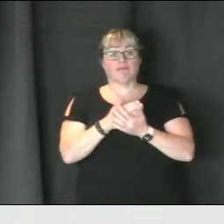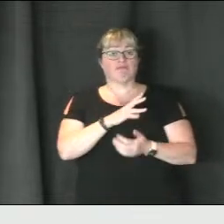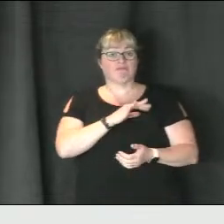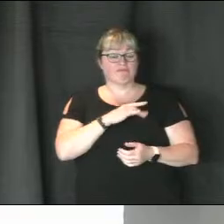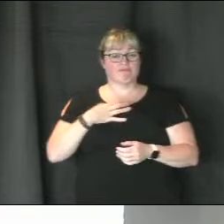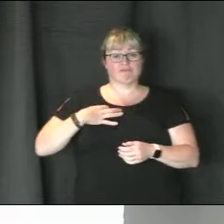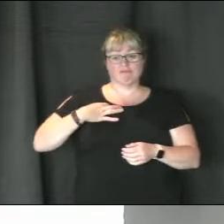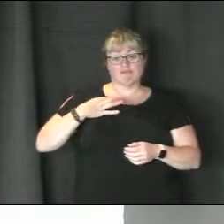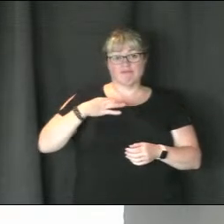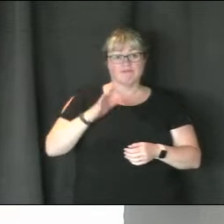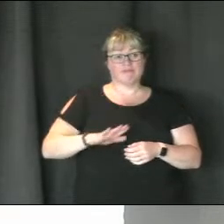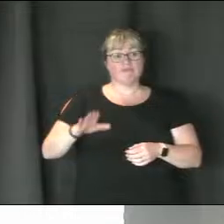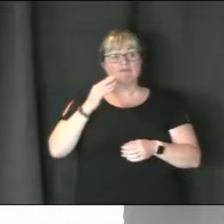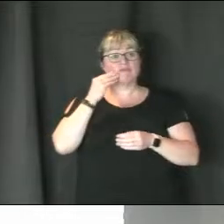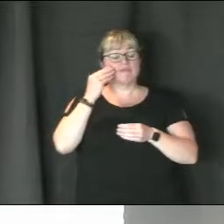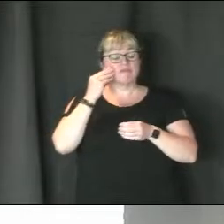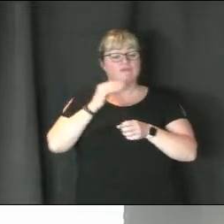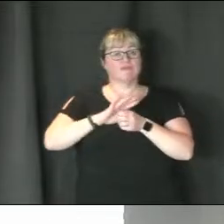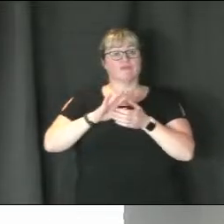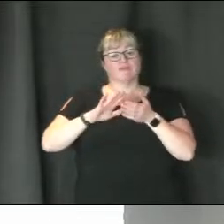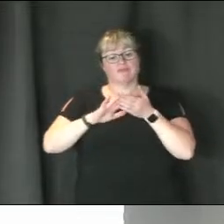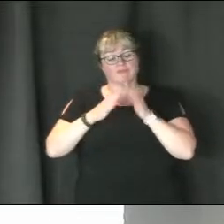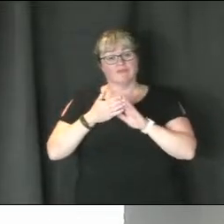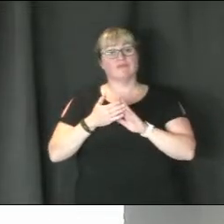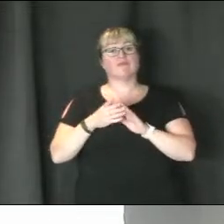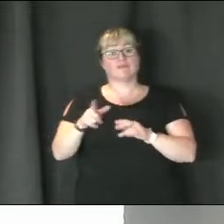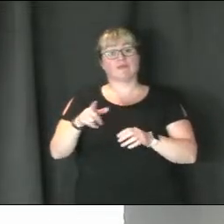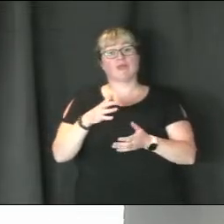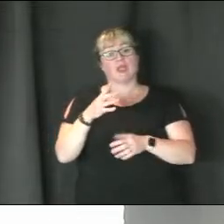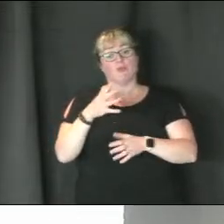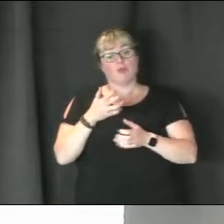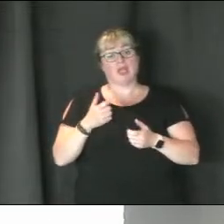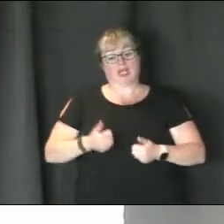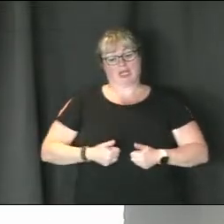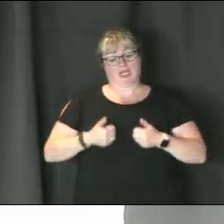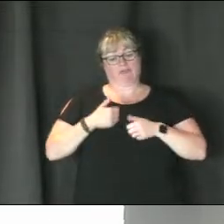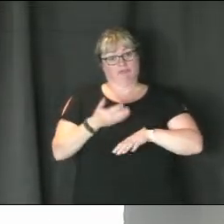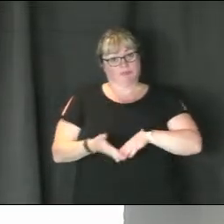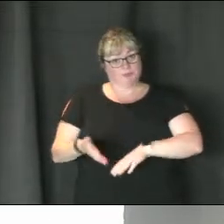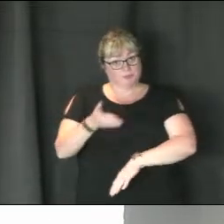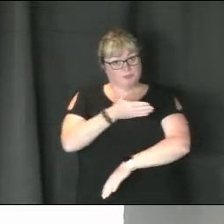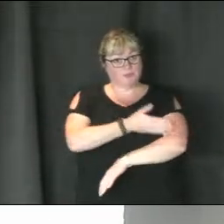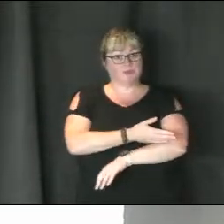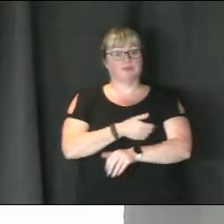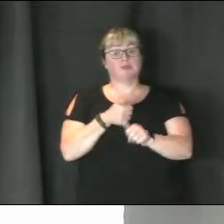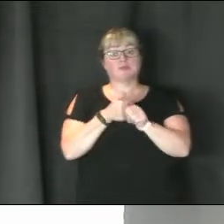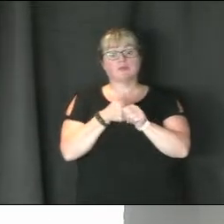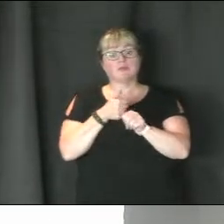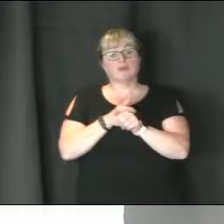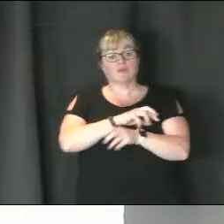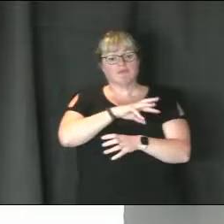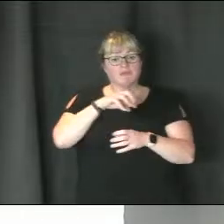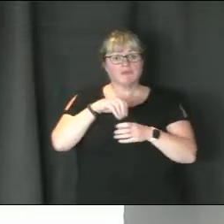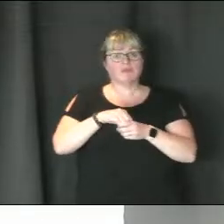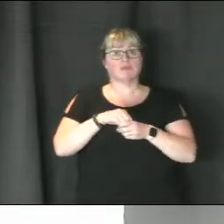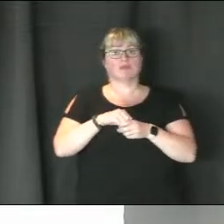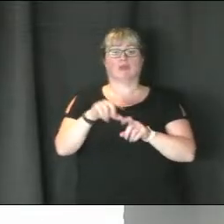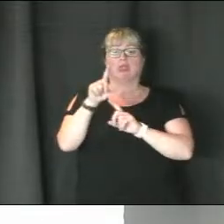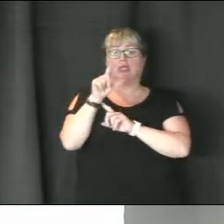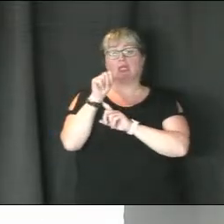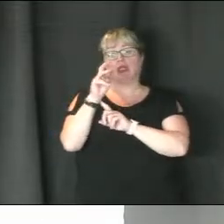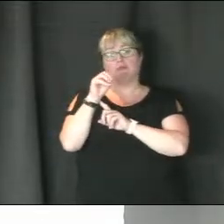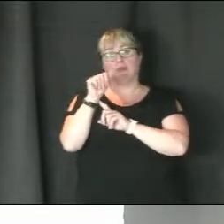roles in his community with a strong commitment to improving the quality of life for seniors. He was an active member of the Greater Lameline